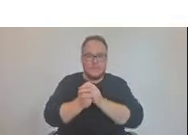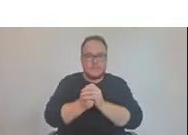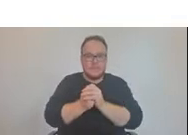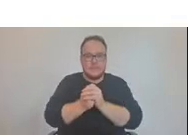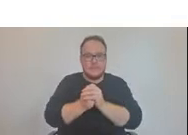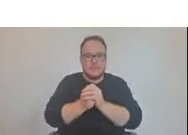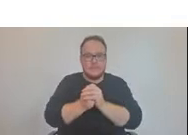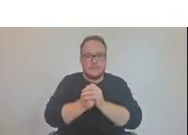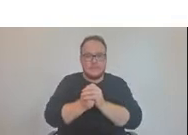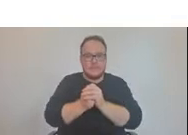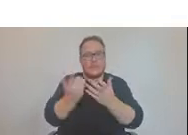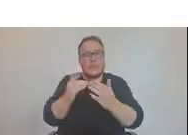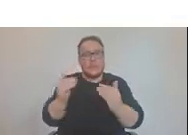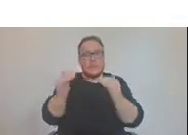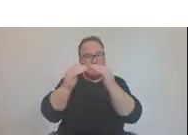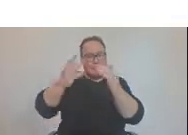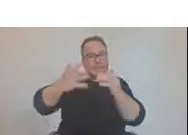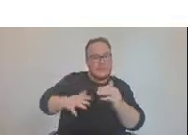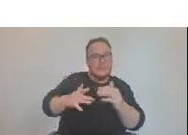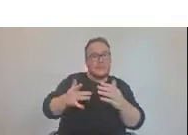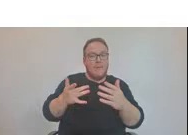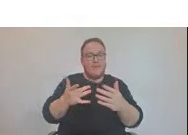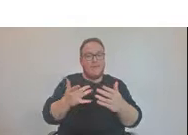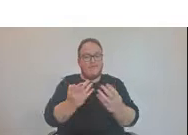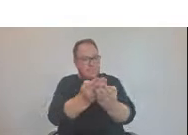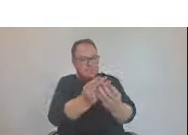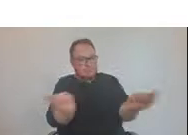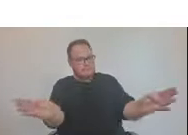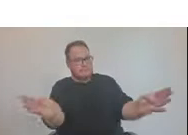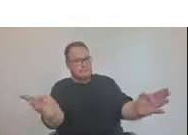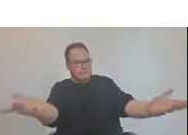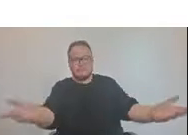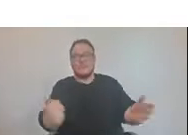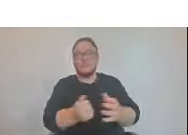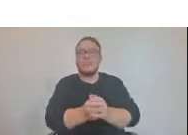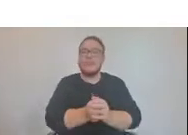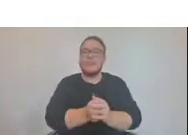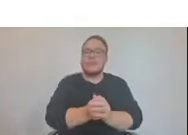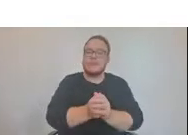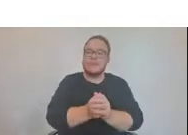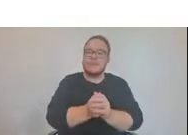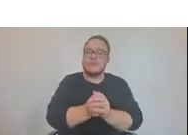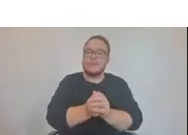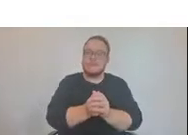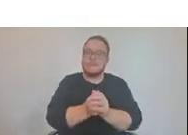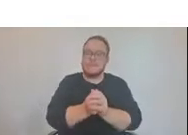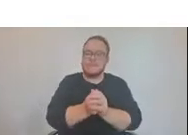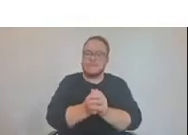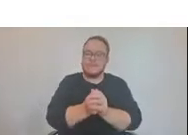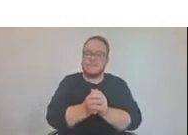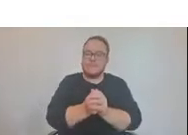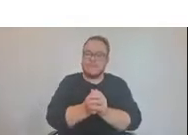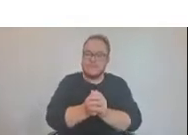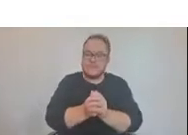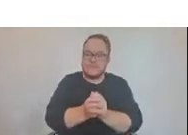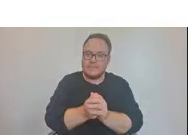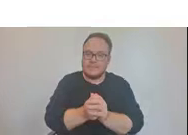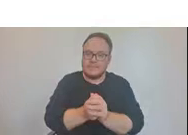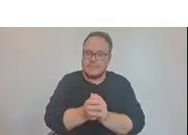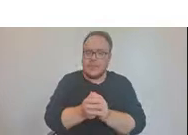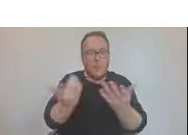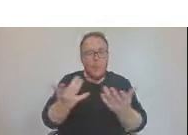to meet the needs of our population who otherwise would potentially enter ED, the emergency department, and be